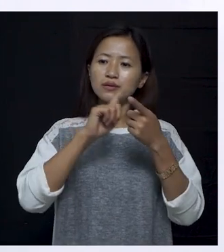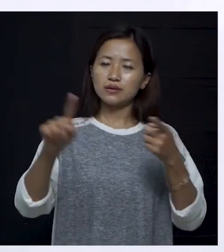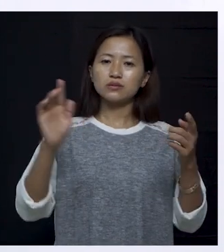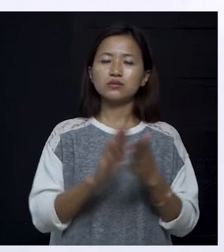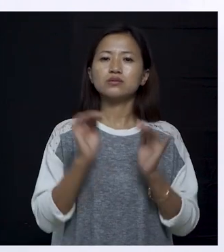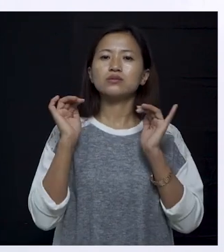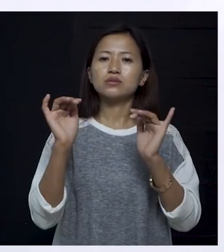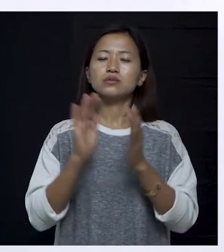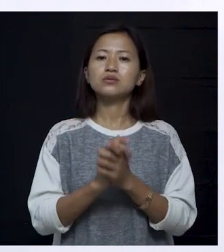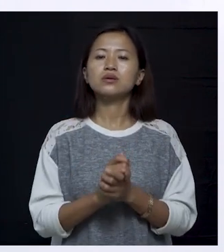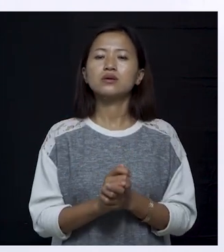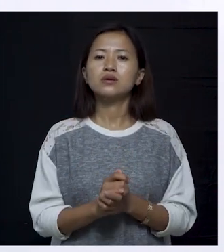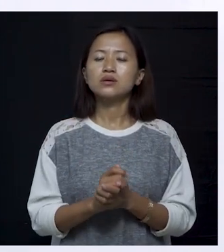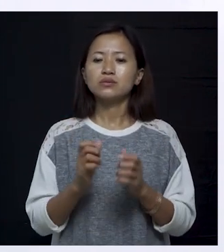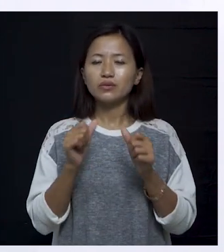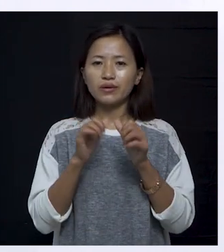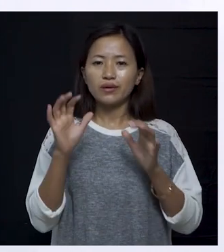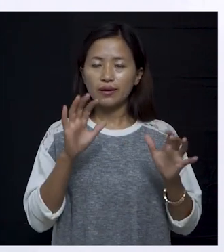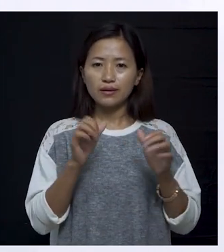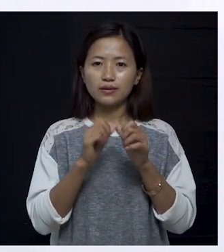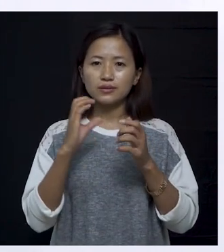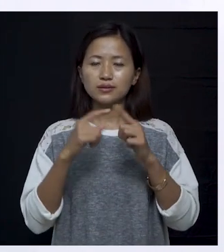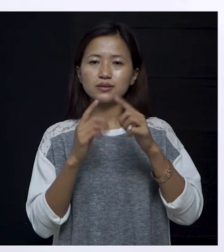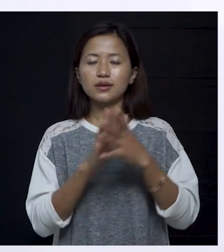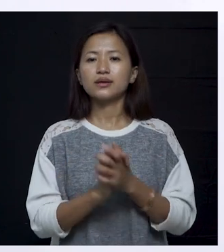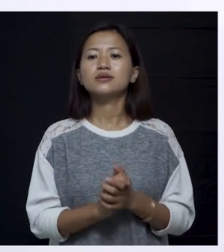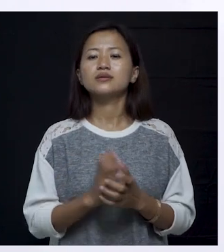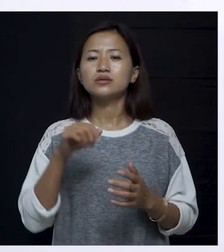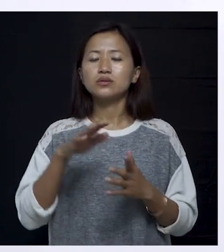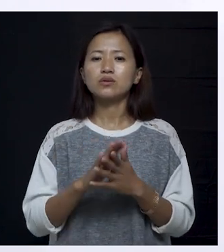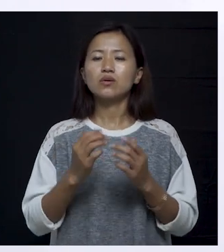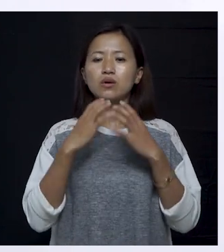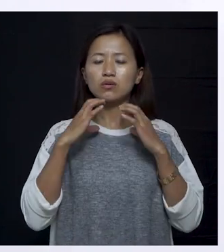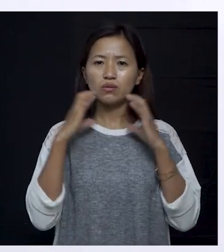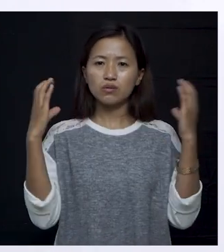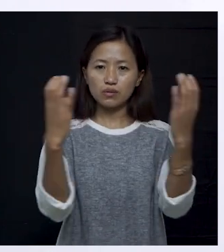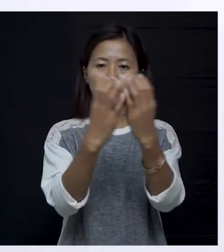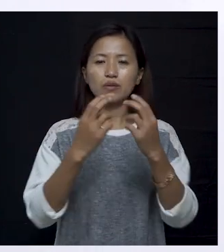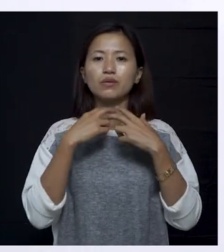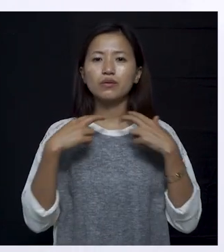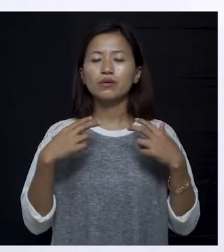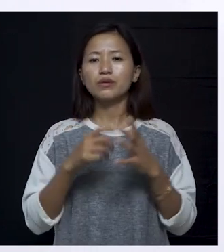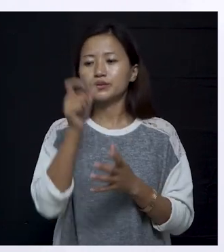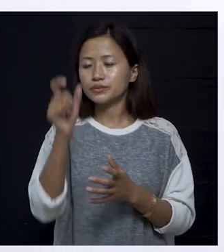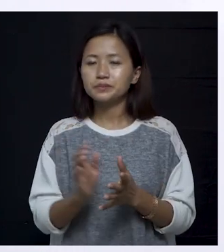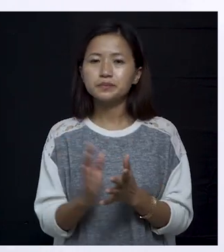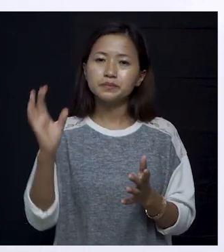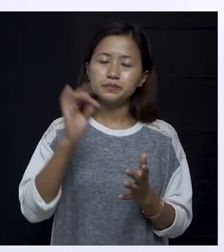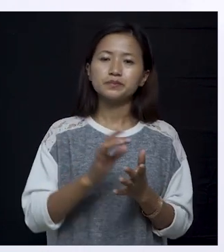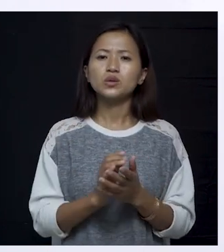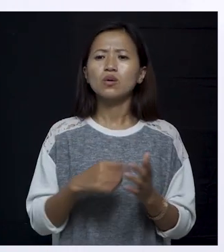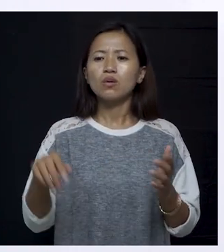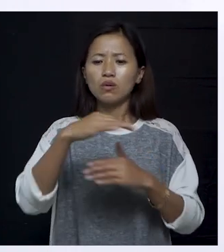okay? Not supposed to act in the court again. Everything is written there in your textbook, okay? So all this